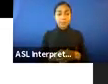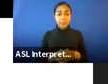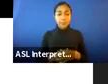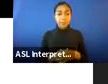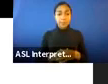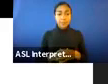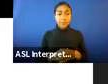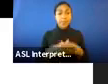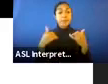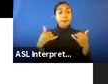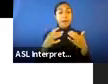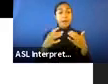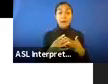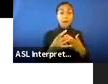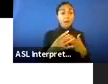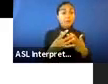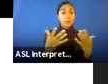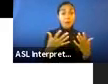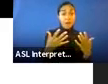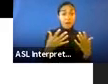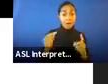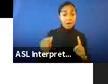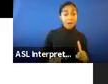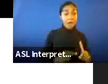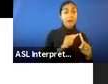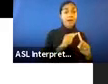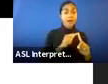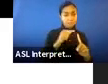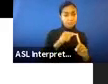And that brings us to pandemics.